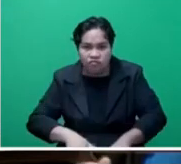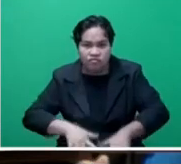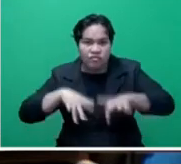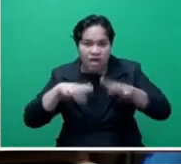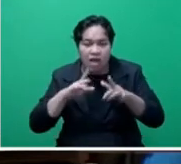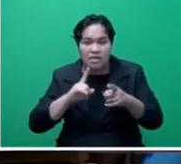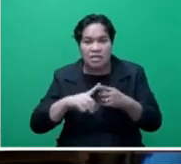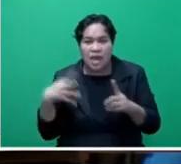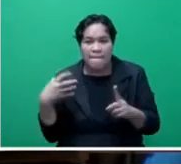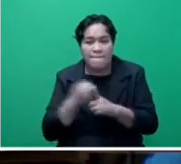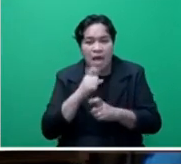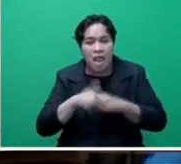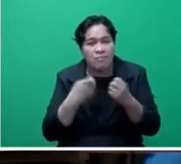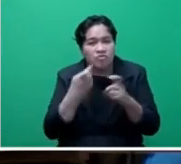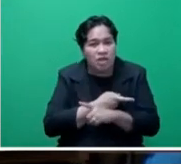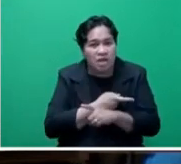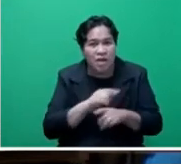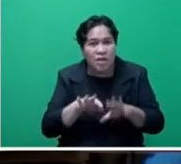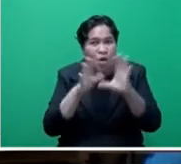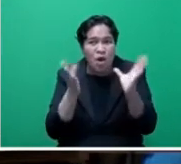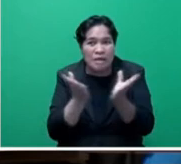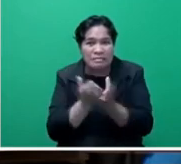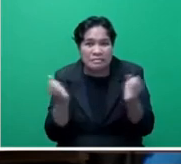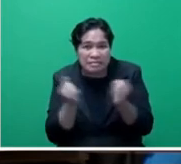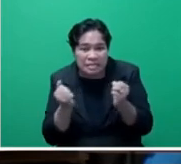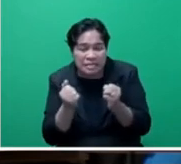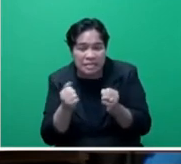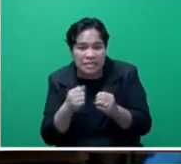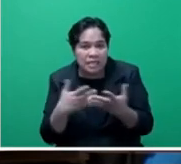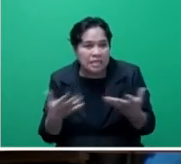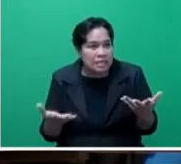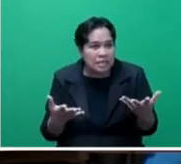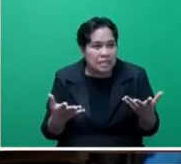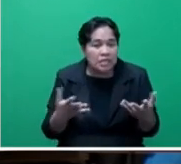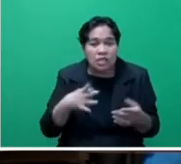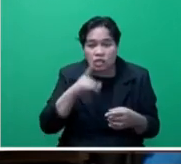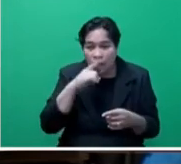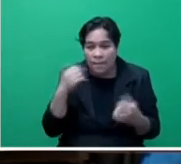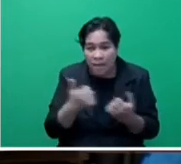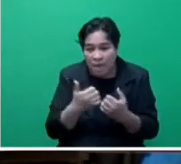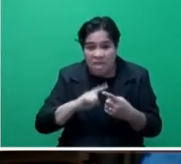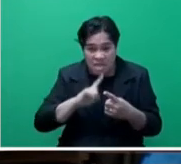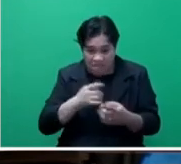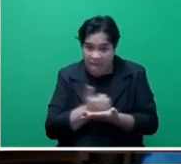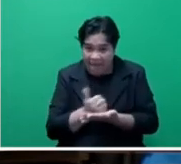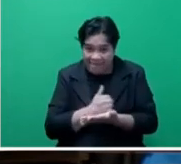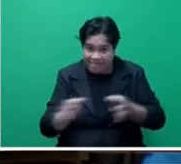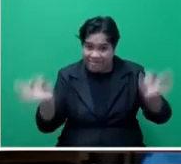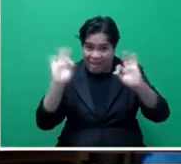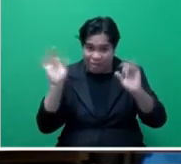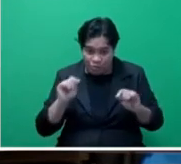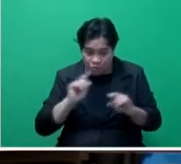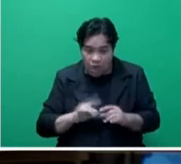The impacts of climate change are global in scope and unprecedented in scale. Without drastic action today, adapting to